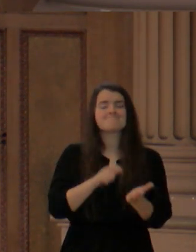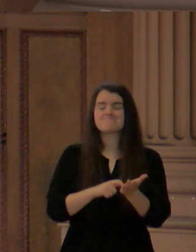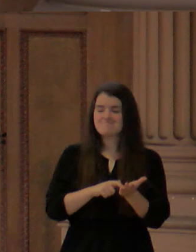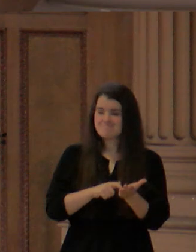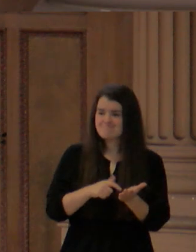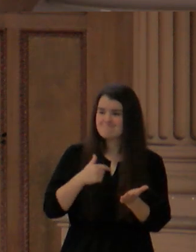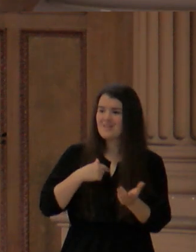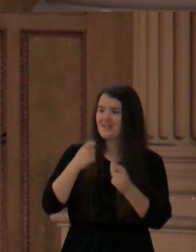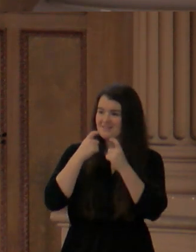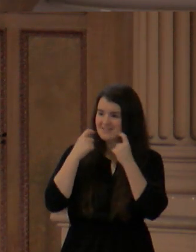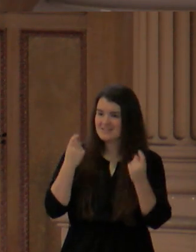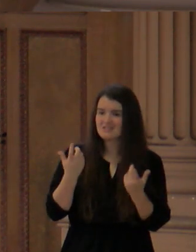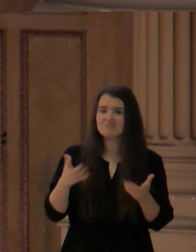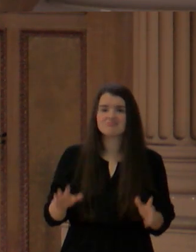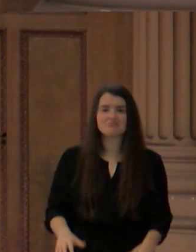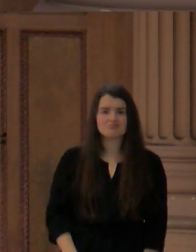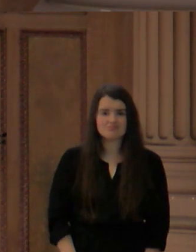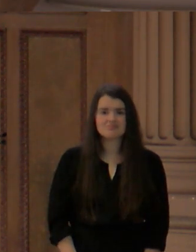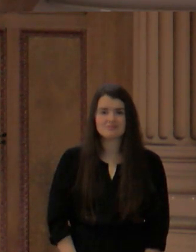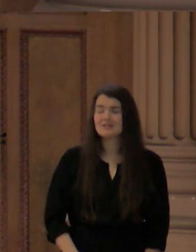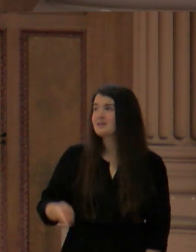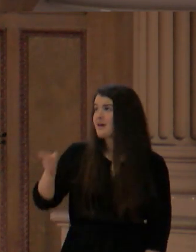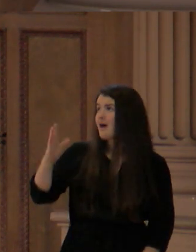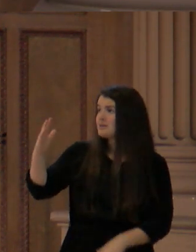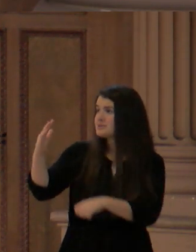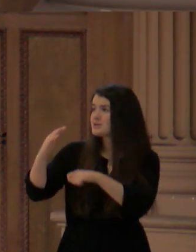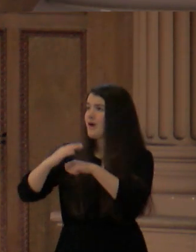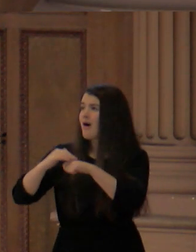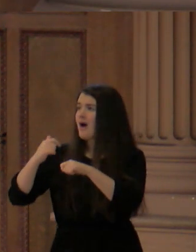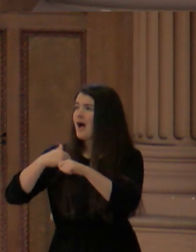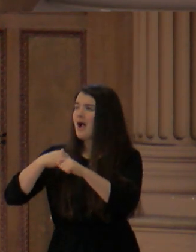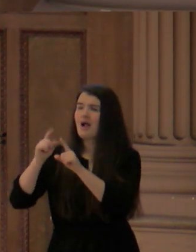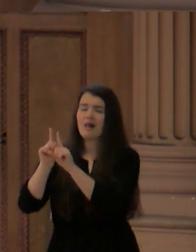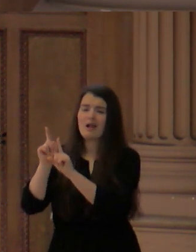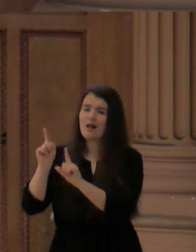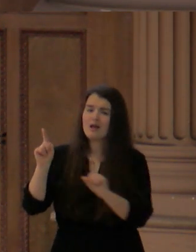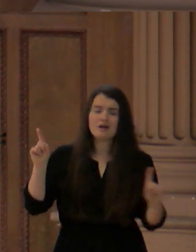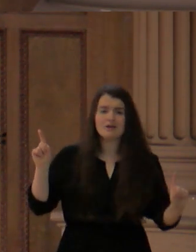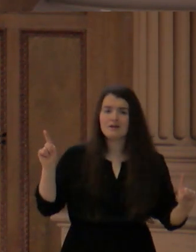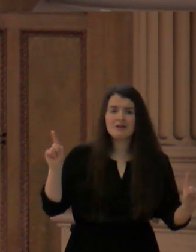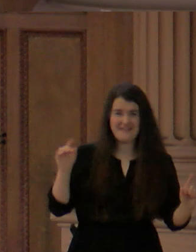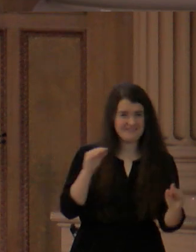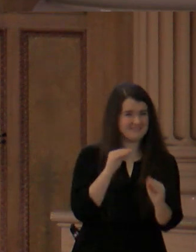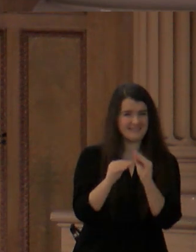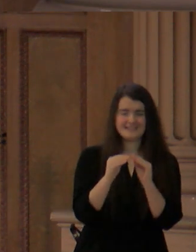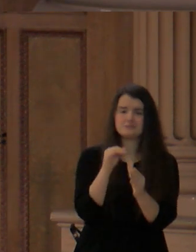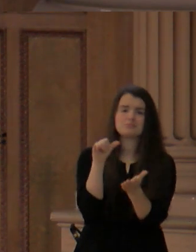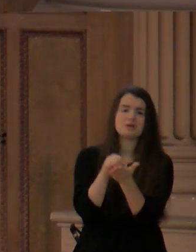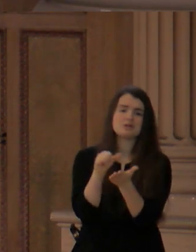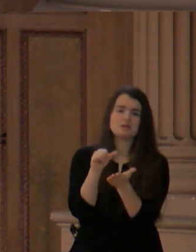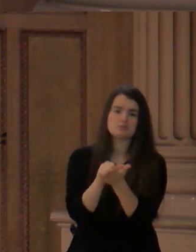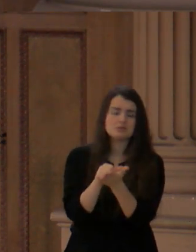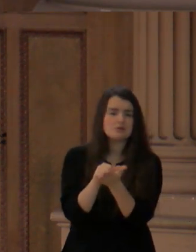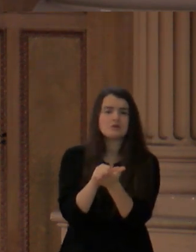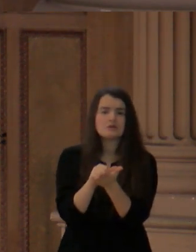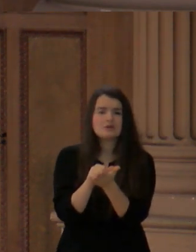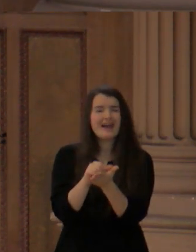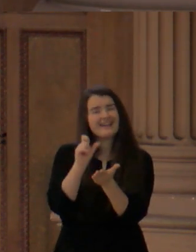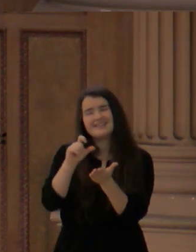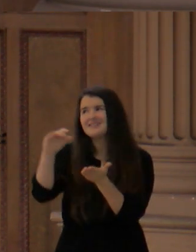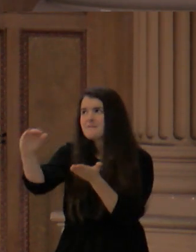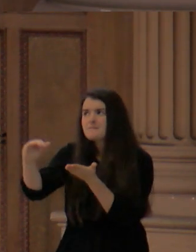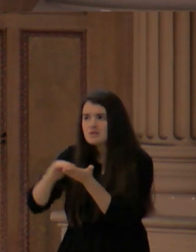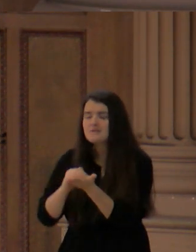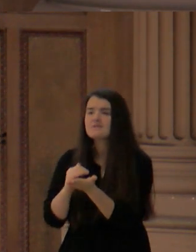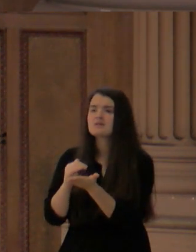gone so far from what God has called me to have so broken his law that I can't fix it I need to be forgiven I need to be rescued